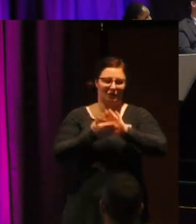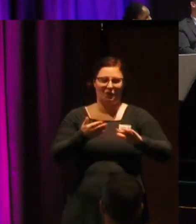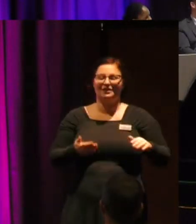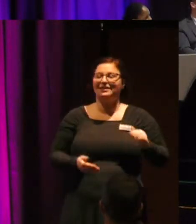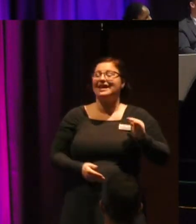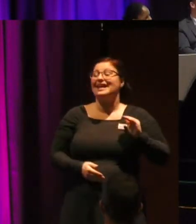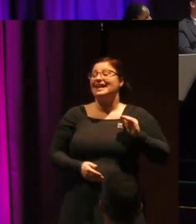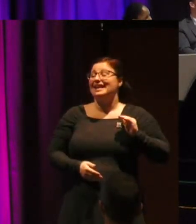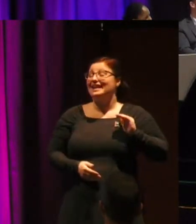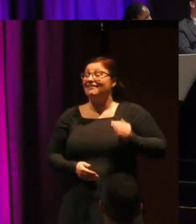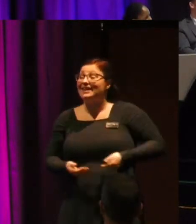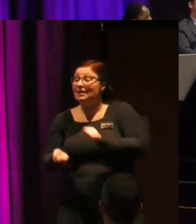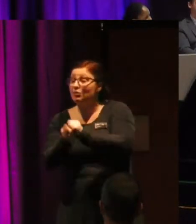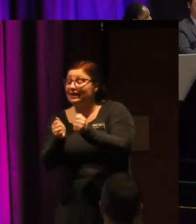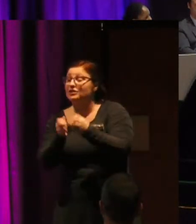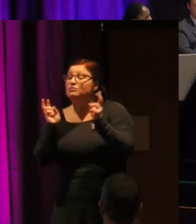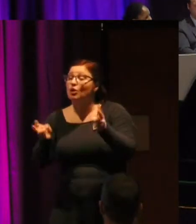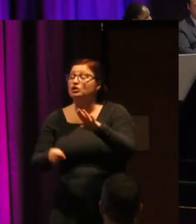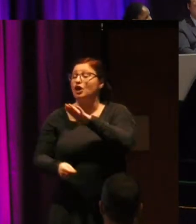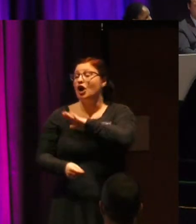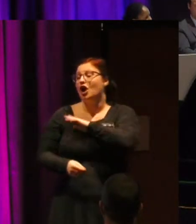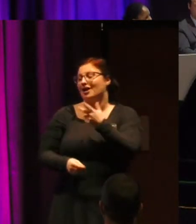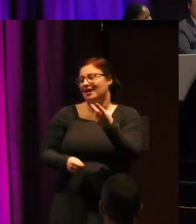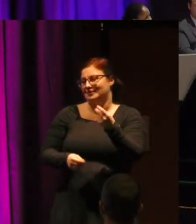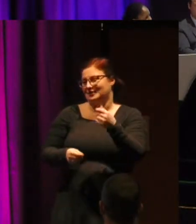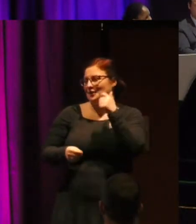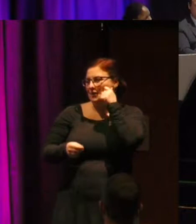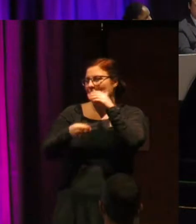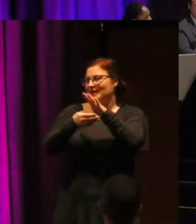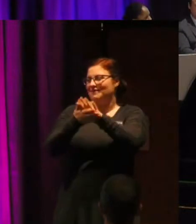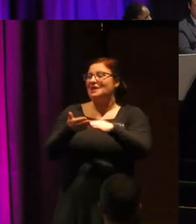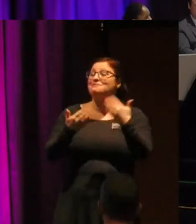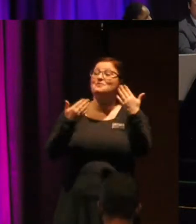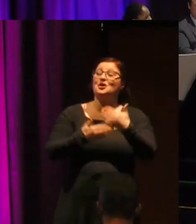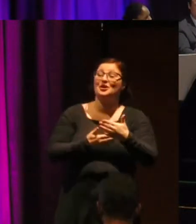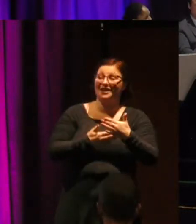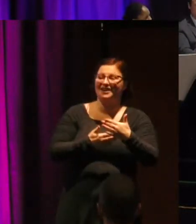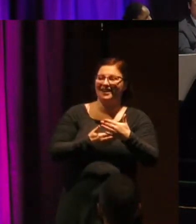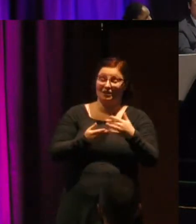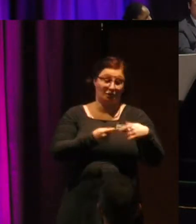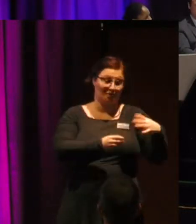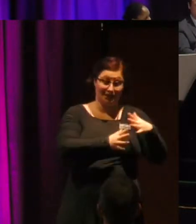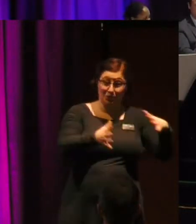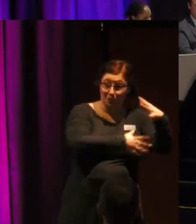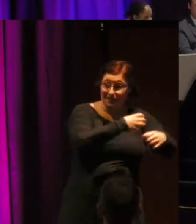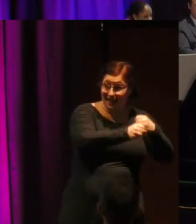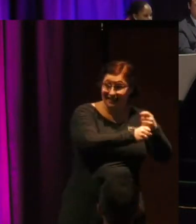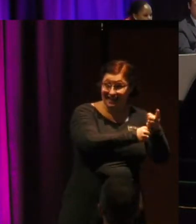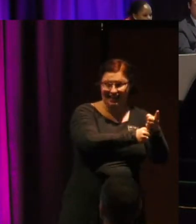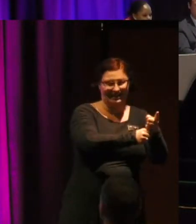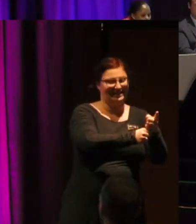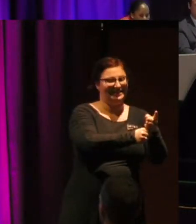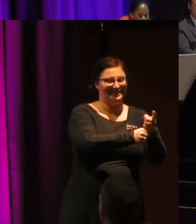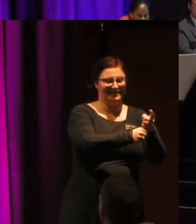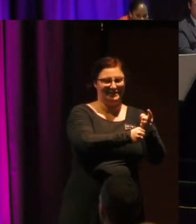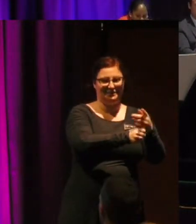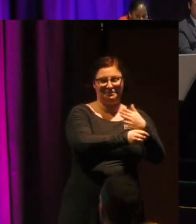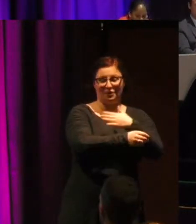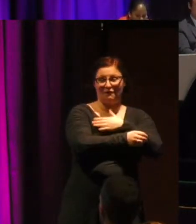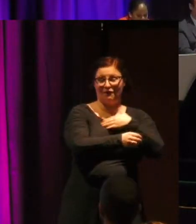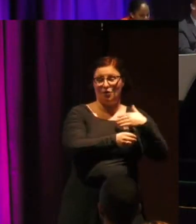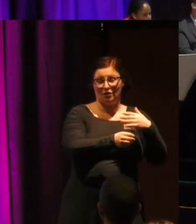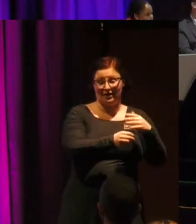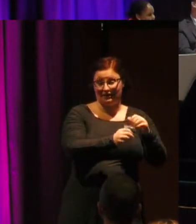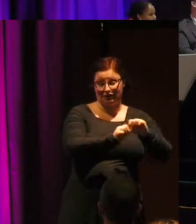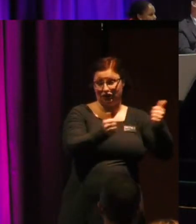abuse. It seems like, that in the UK, I mean, for example, the most prominent black